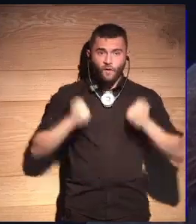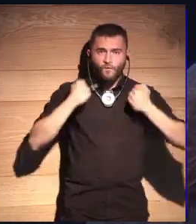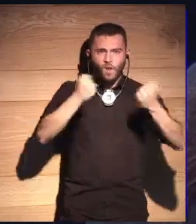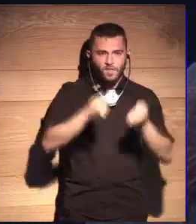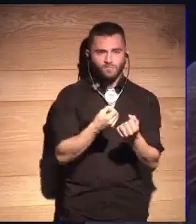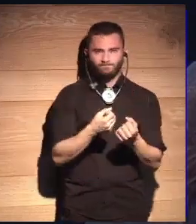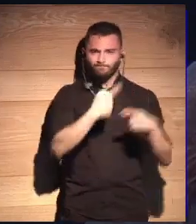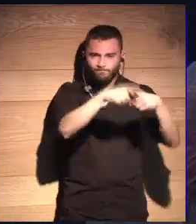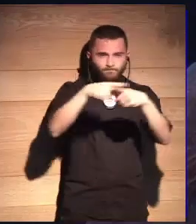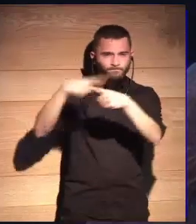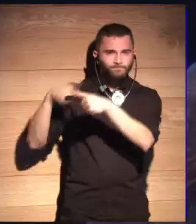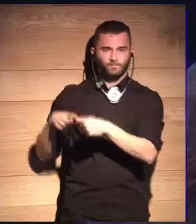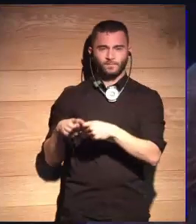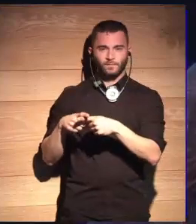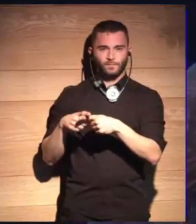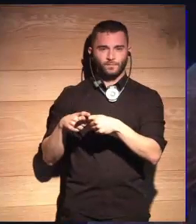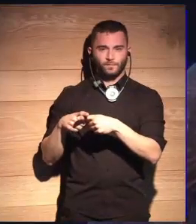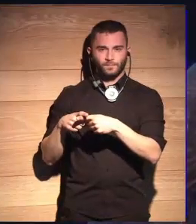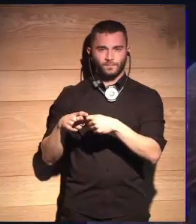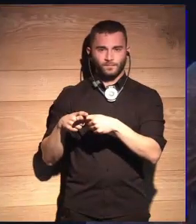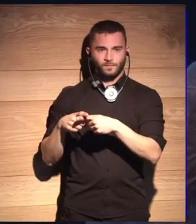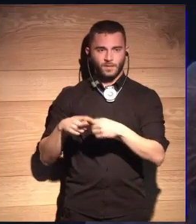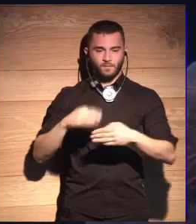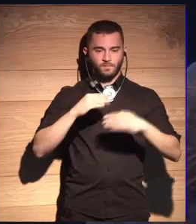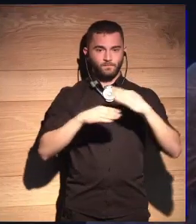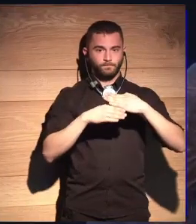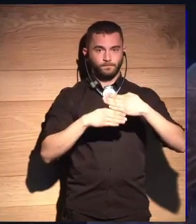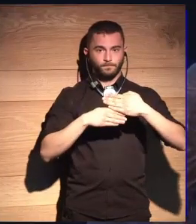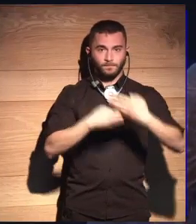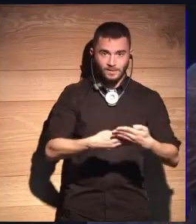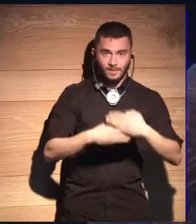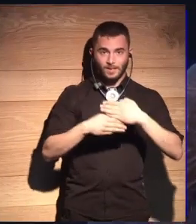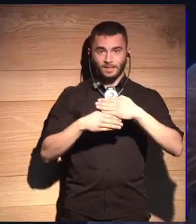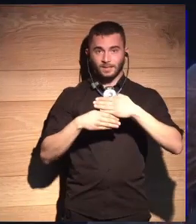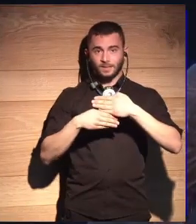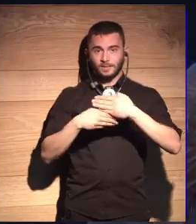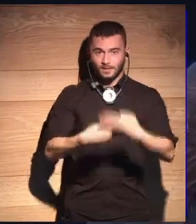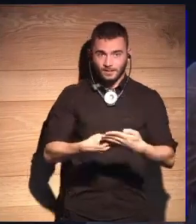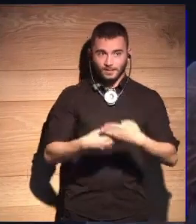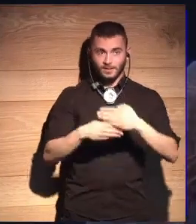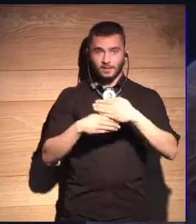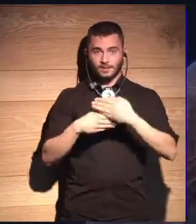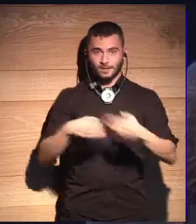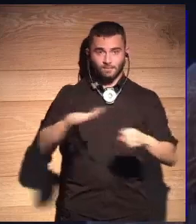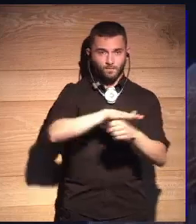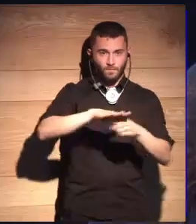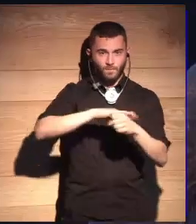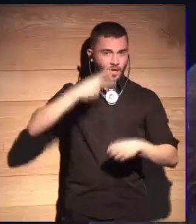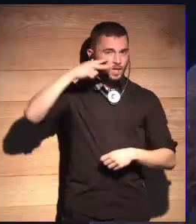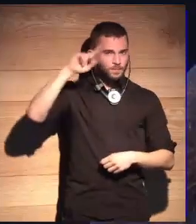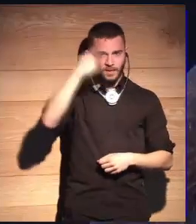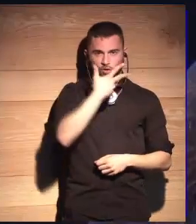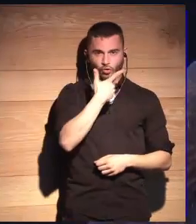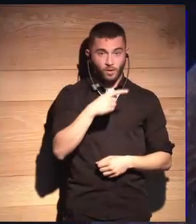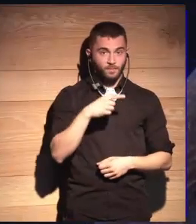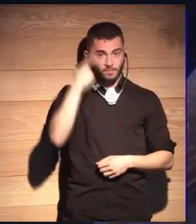dissolved the boundaries separating spheres of expertise from politics. Now, one way in which that happens is